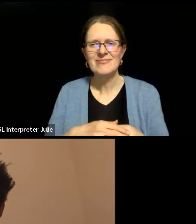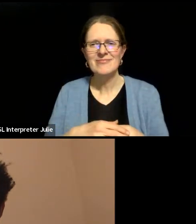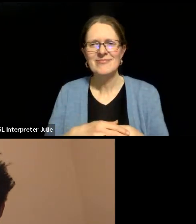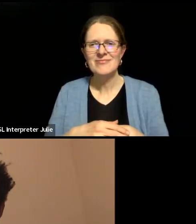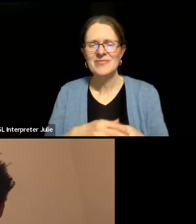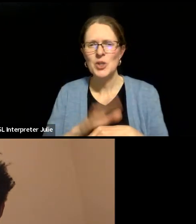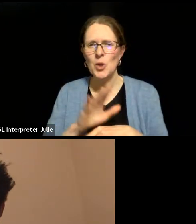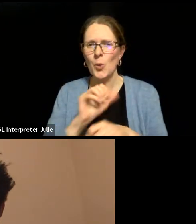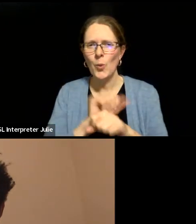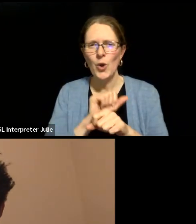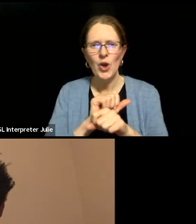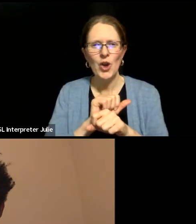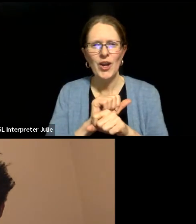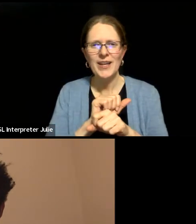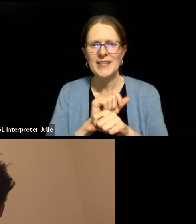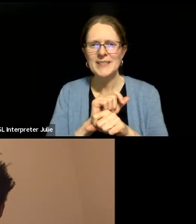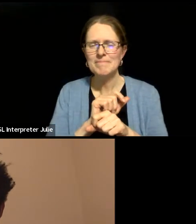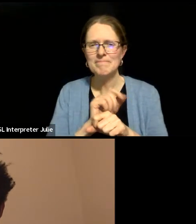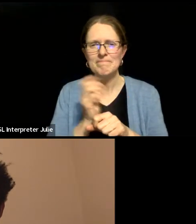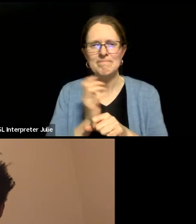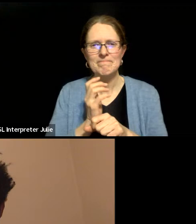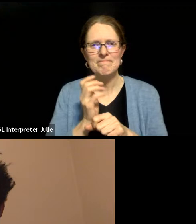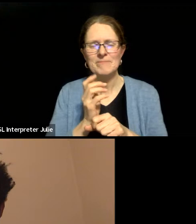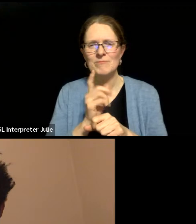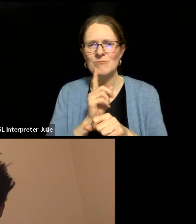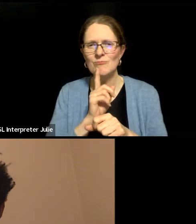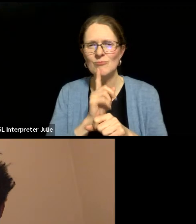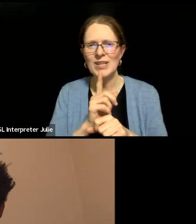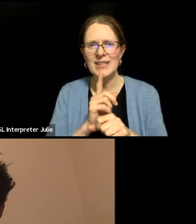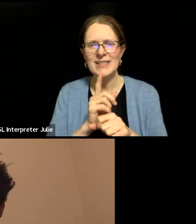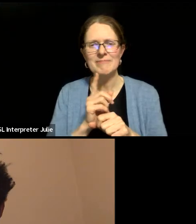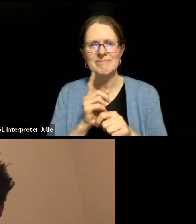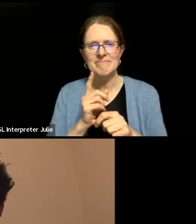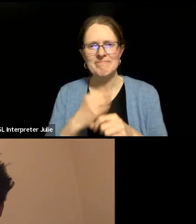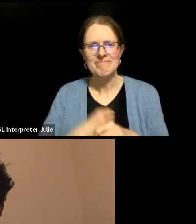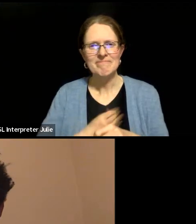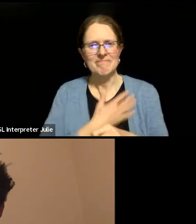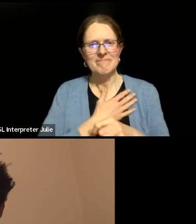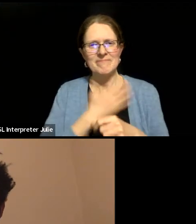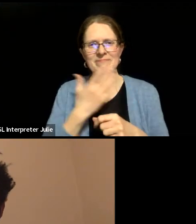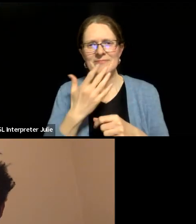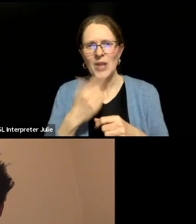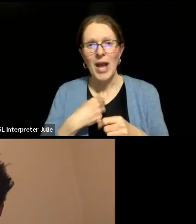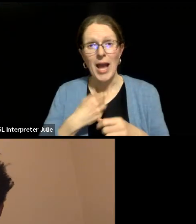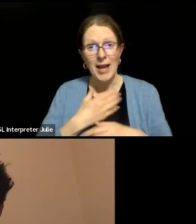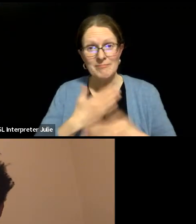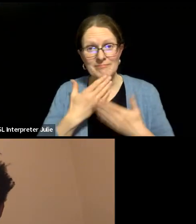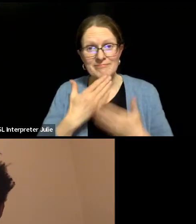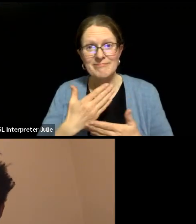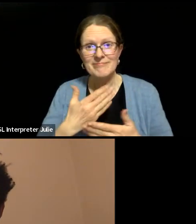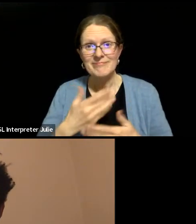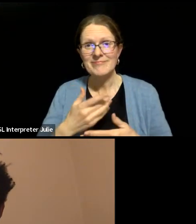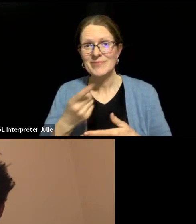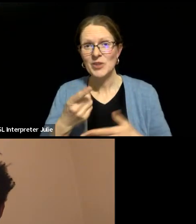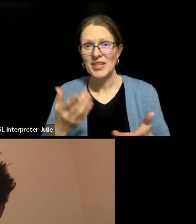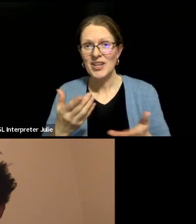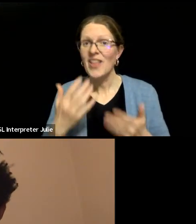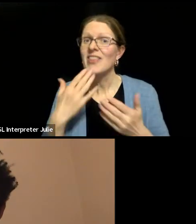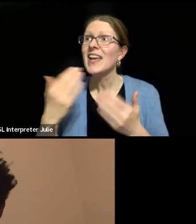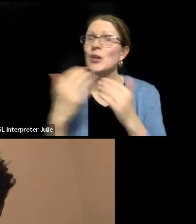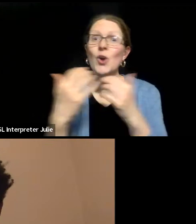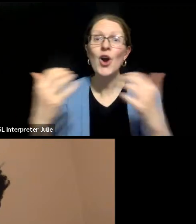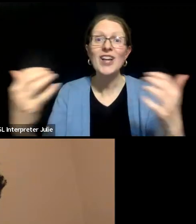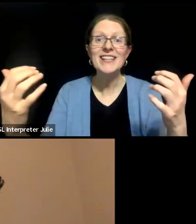Your work is so compelling and so strong. So I appreciate you being here with us. Thanks to the audience. Thanks